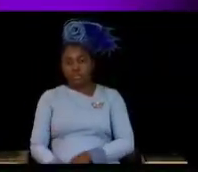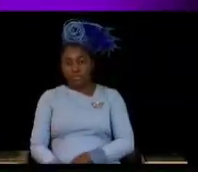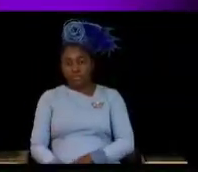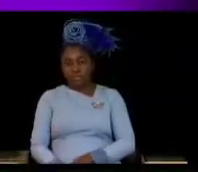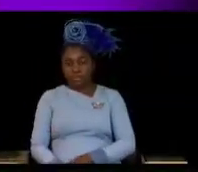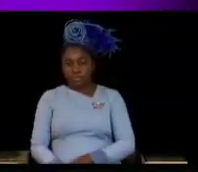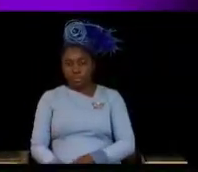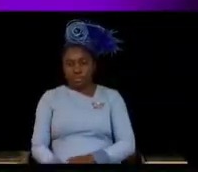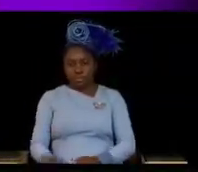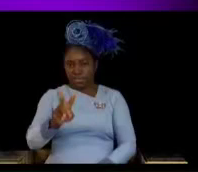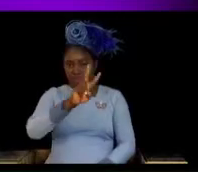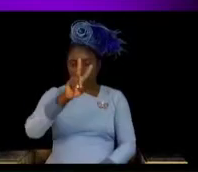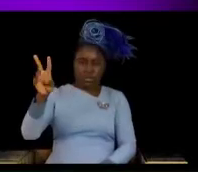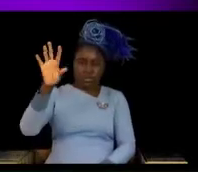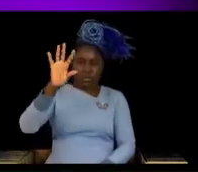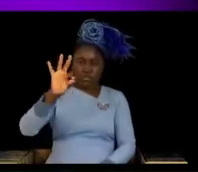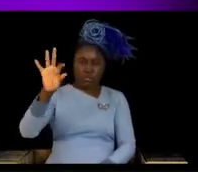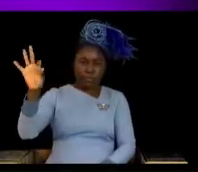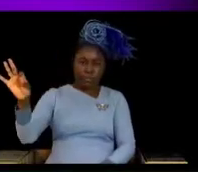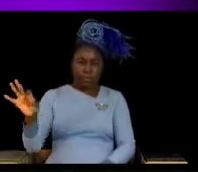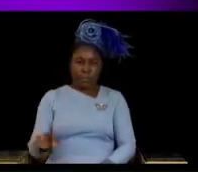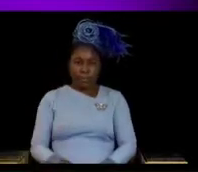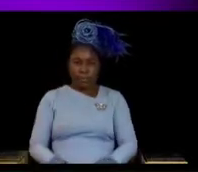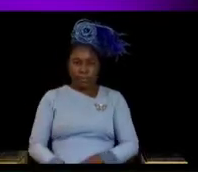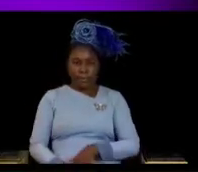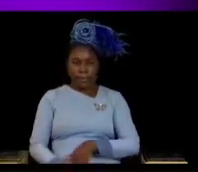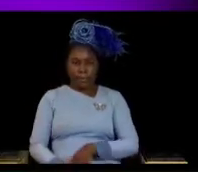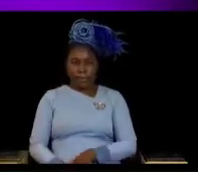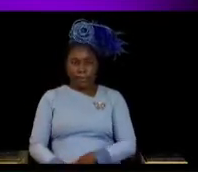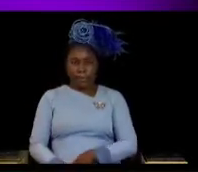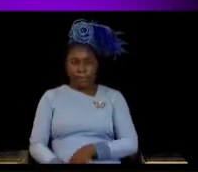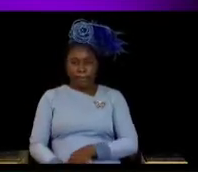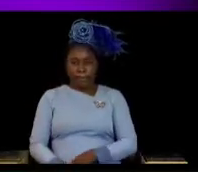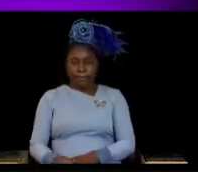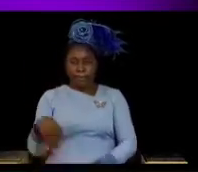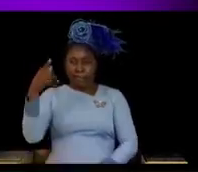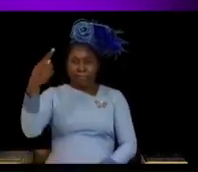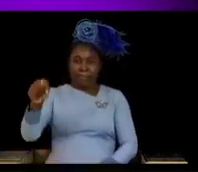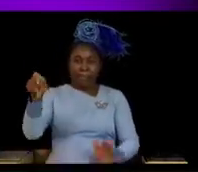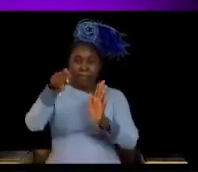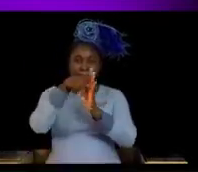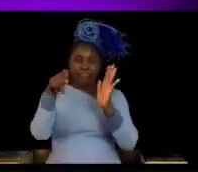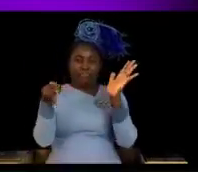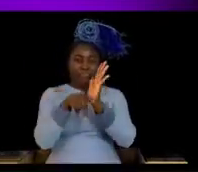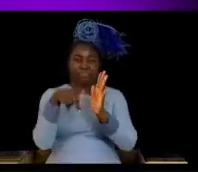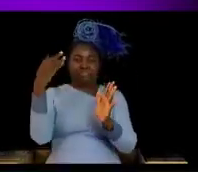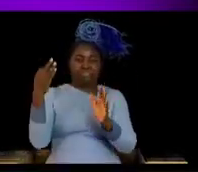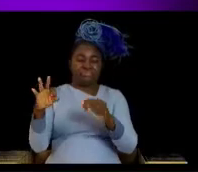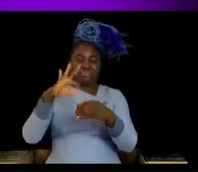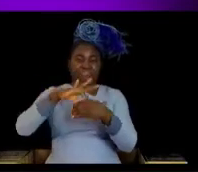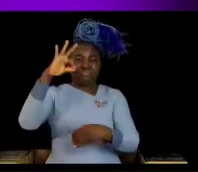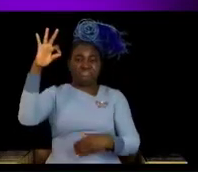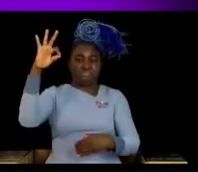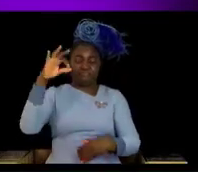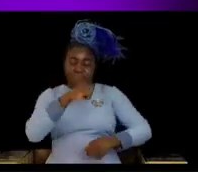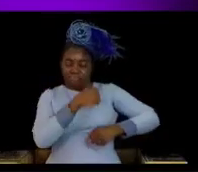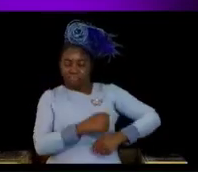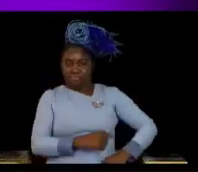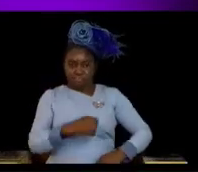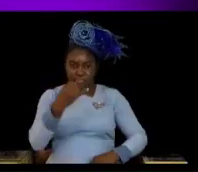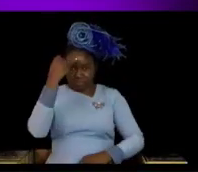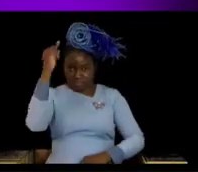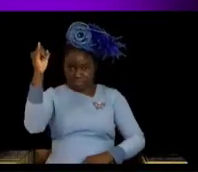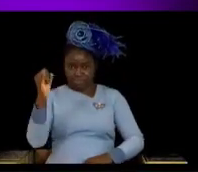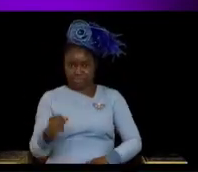verse 99. The principles of spiritual military intelligence.